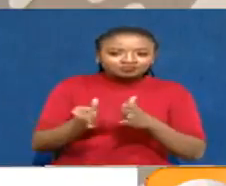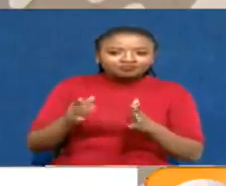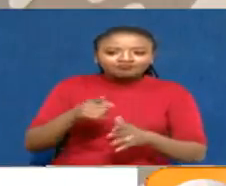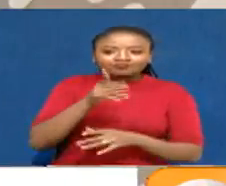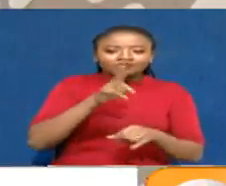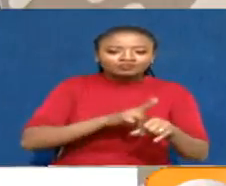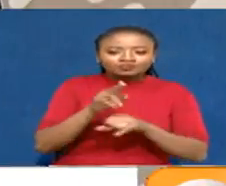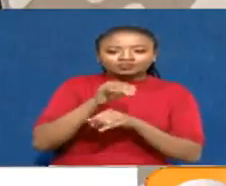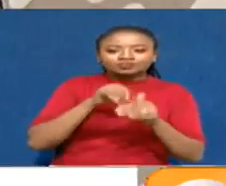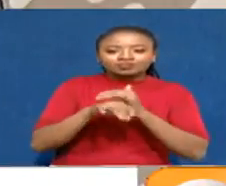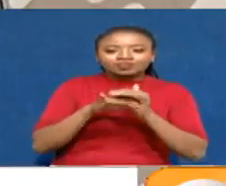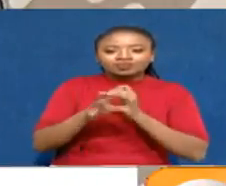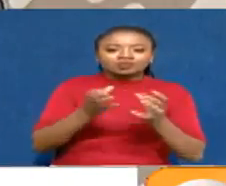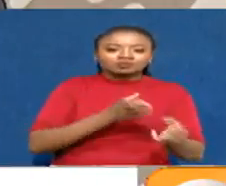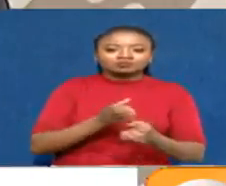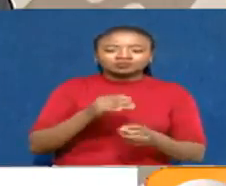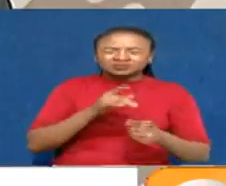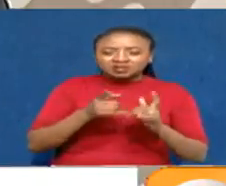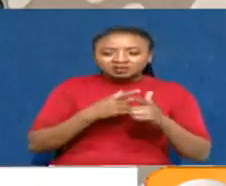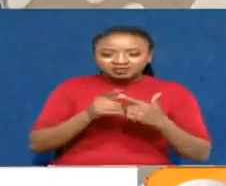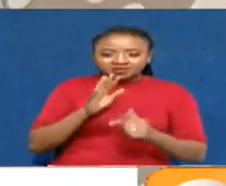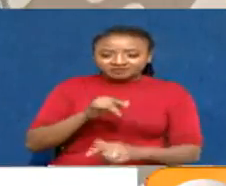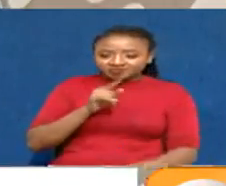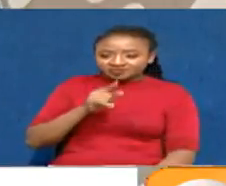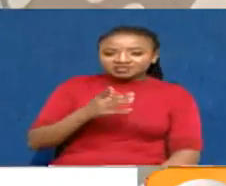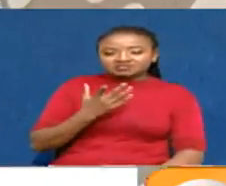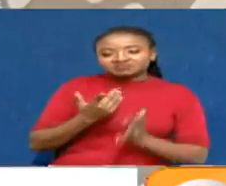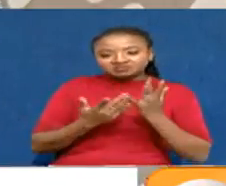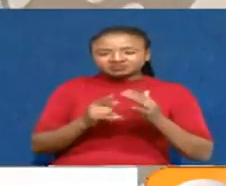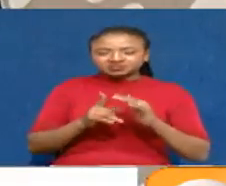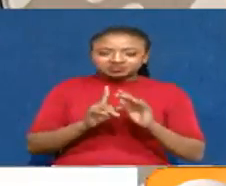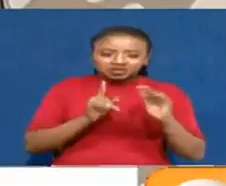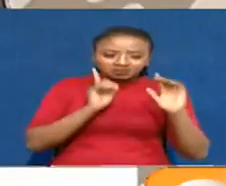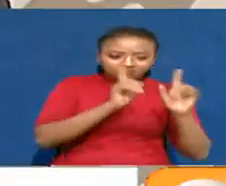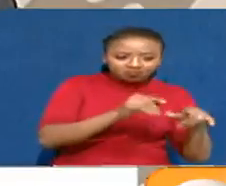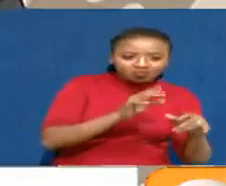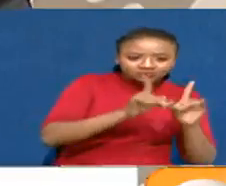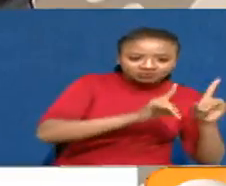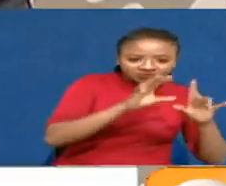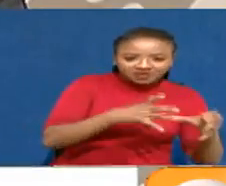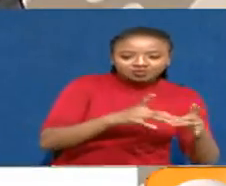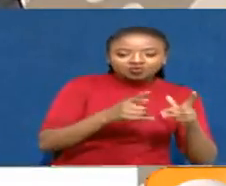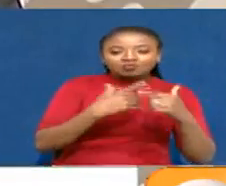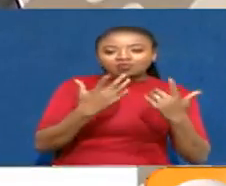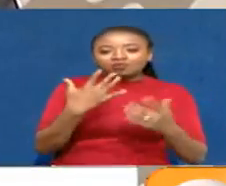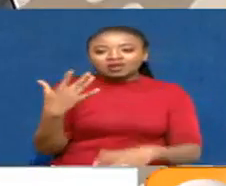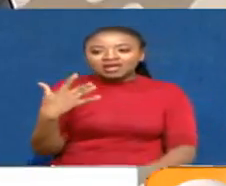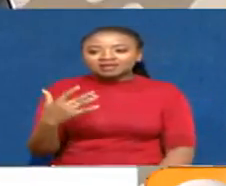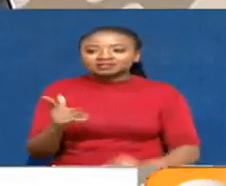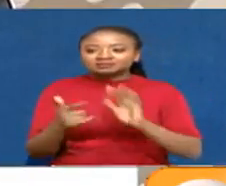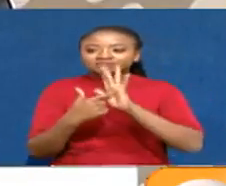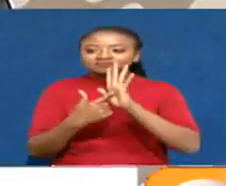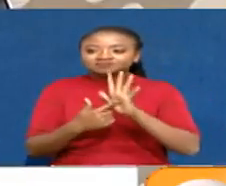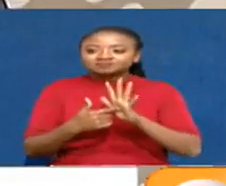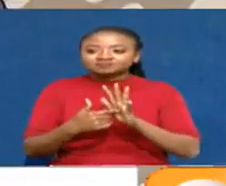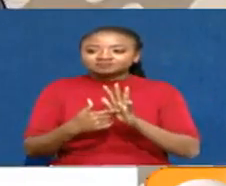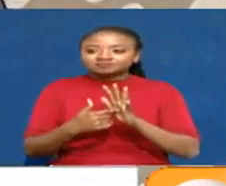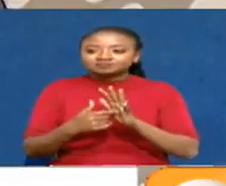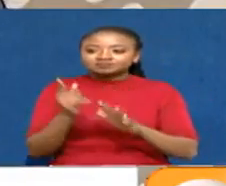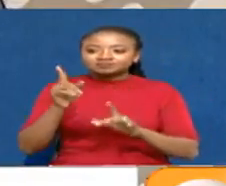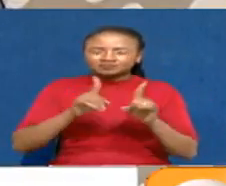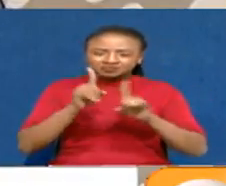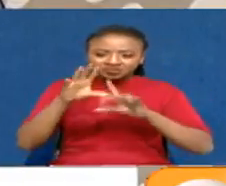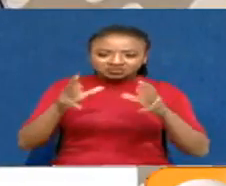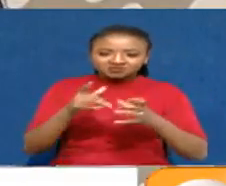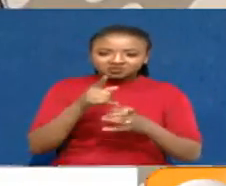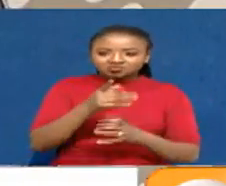of business. And that also boils down to Safaricom and Airtel. For example, now I think in Safaricom, you're not supposed to have